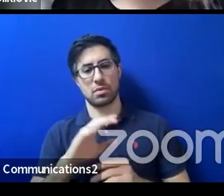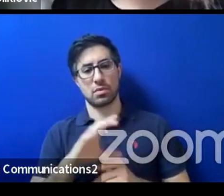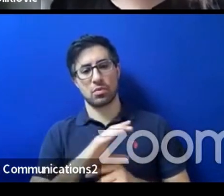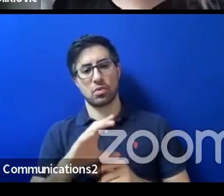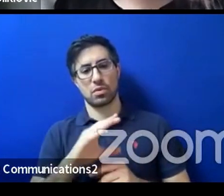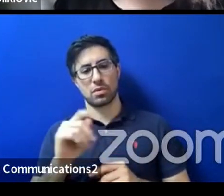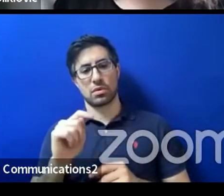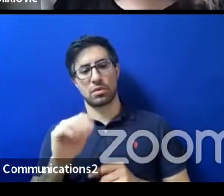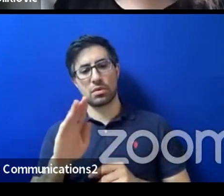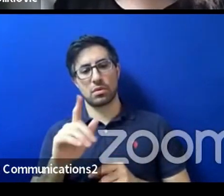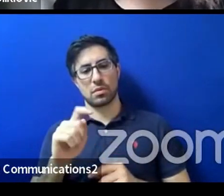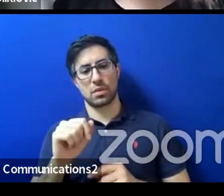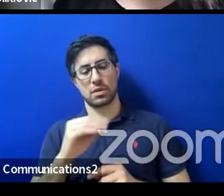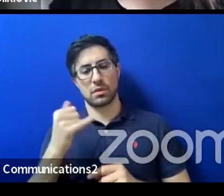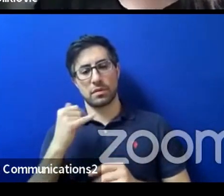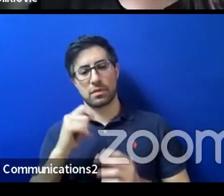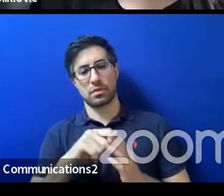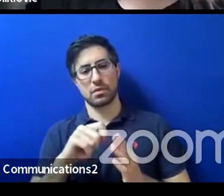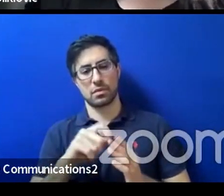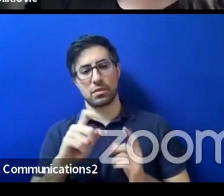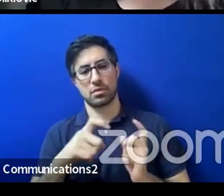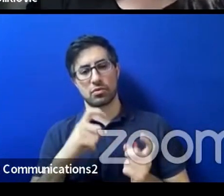and tablets and phones, writing grants,